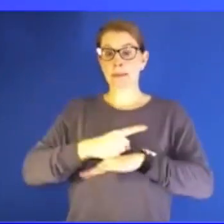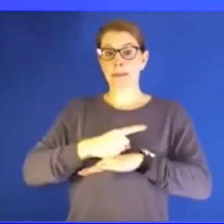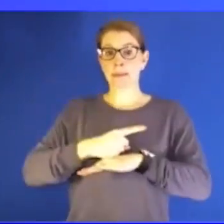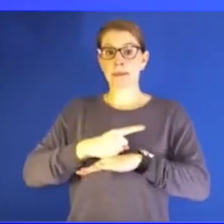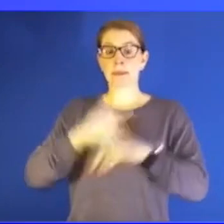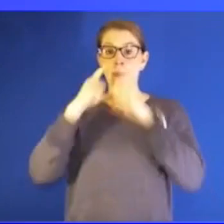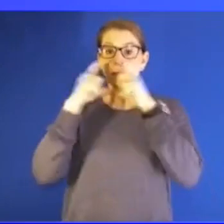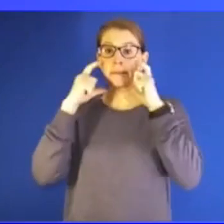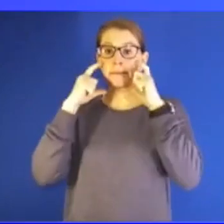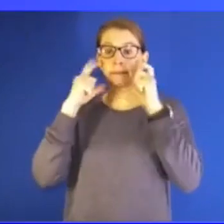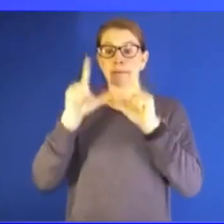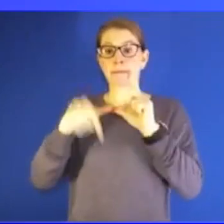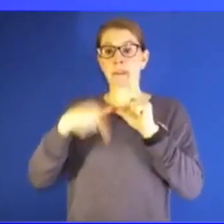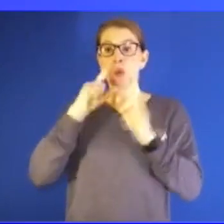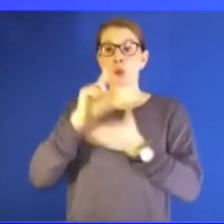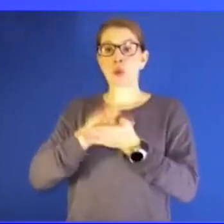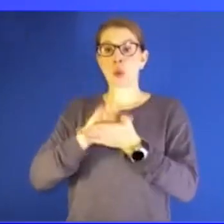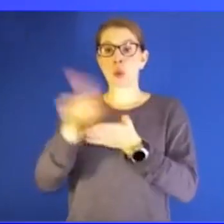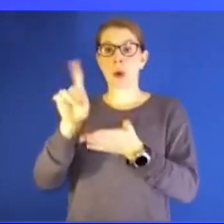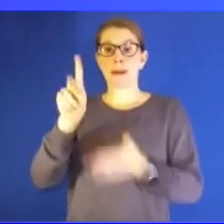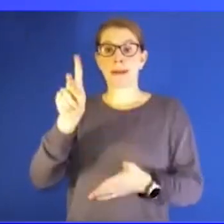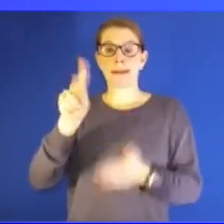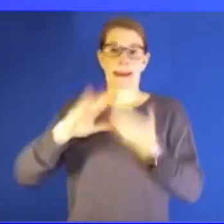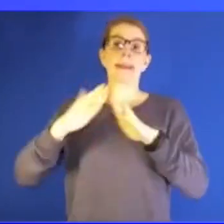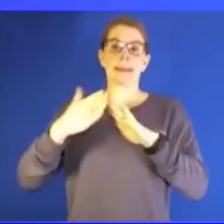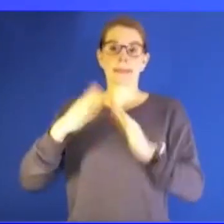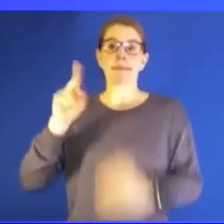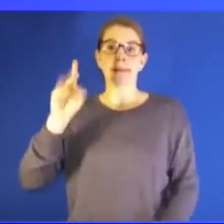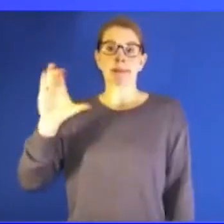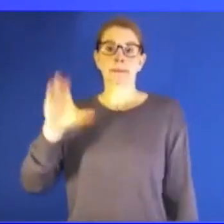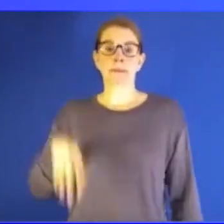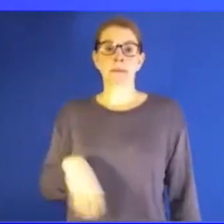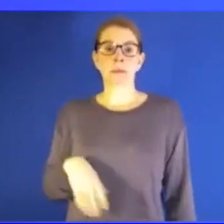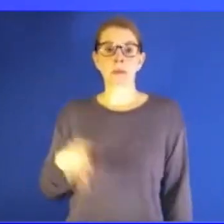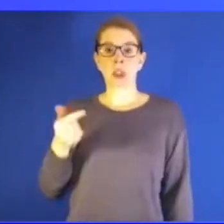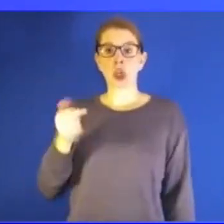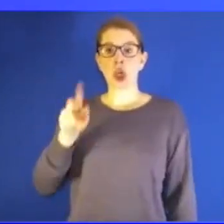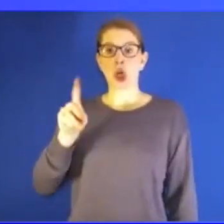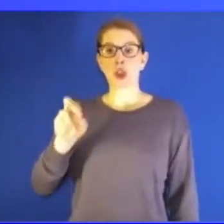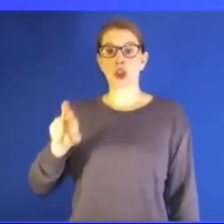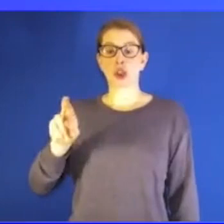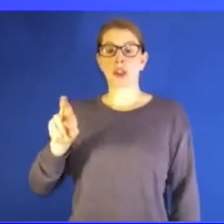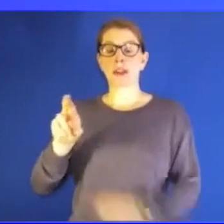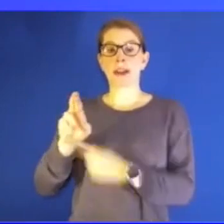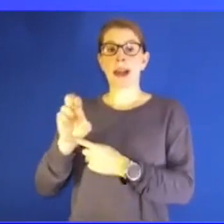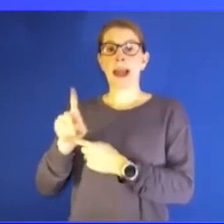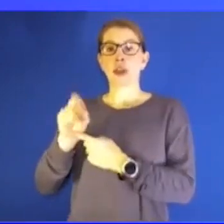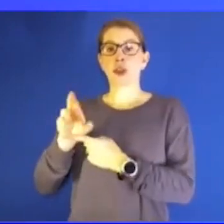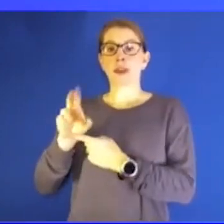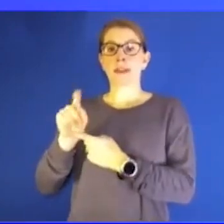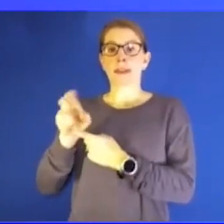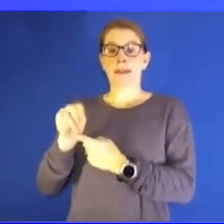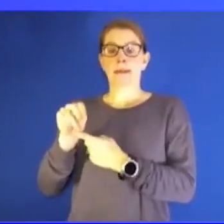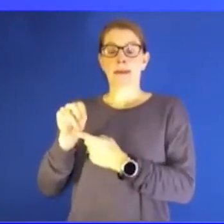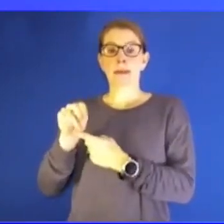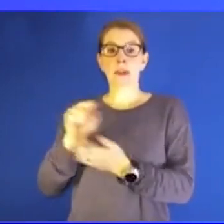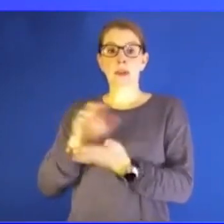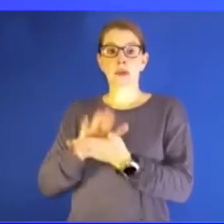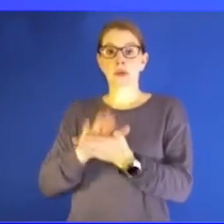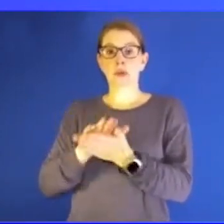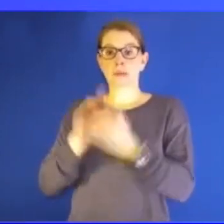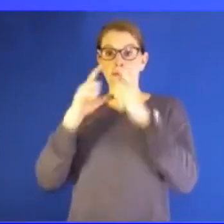expires for schools in Kansas City. In the Gardner-Edgerton School District, masks will be optional for students starting